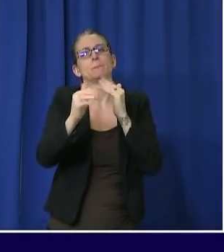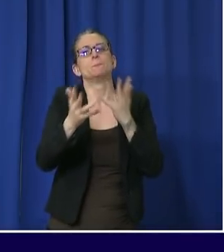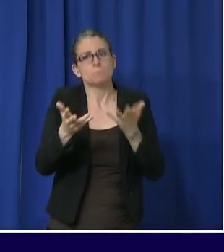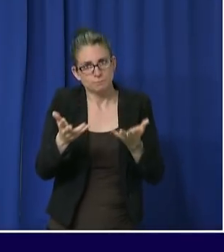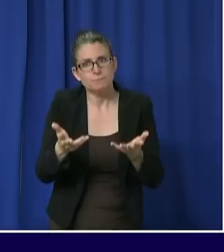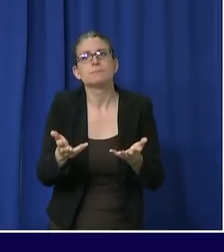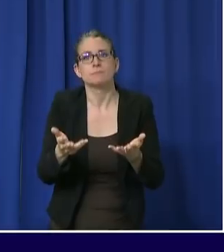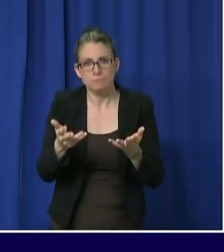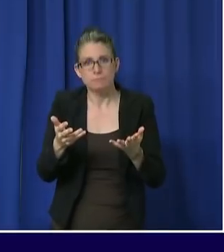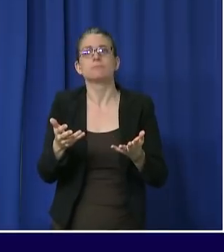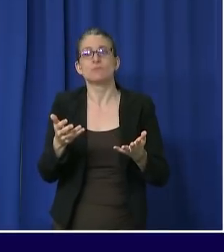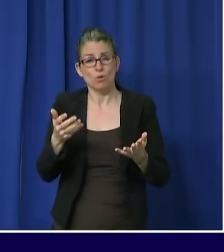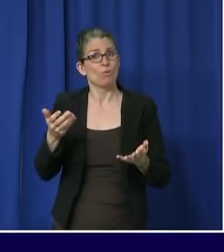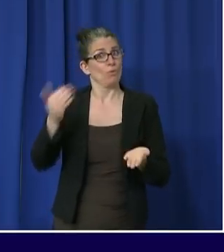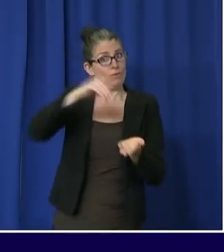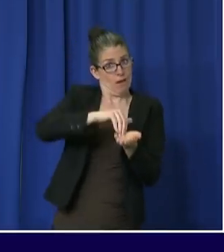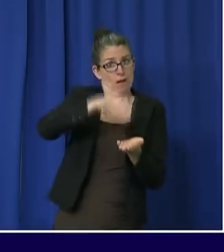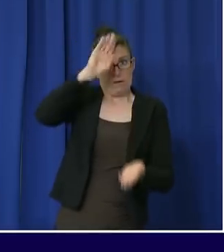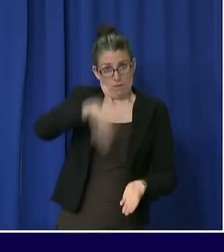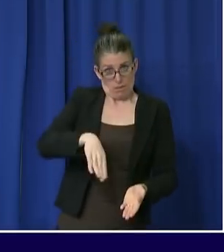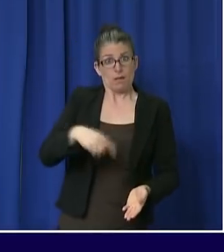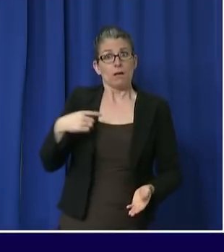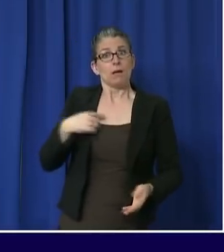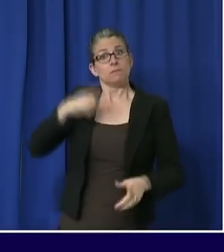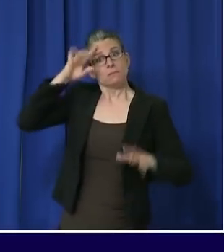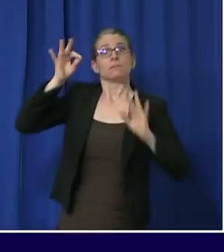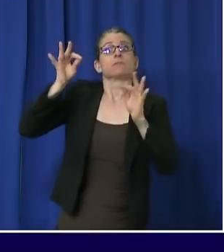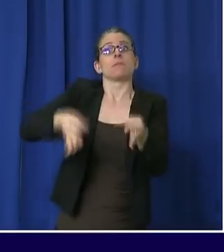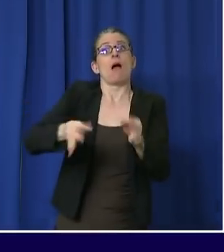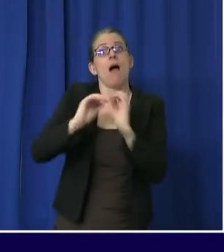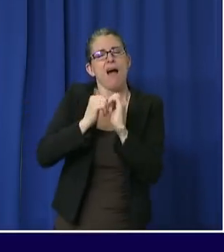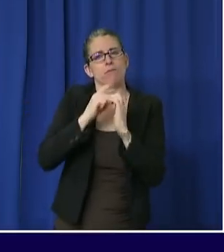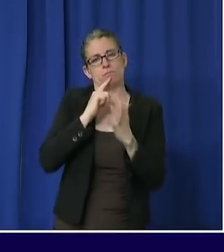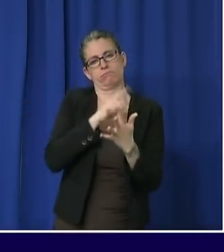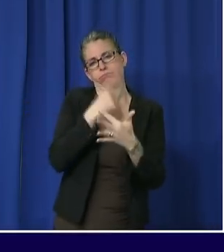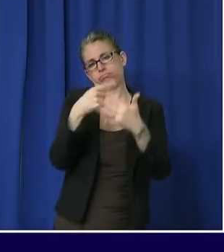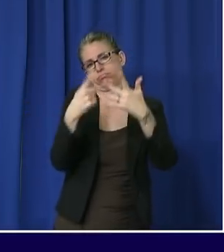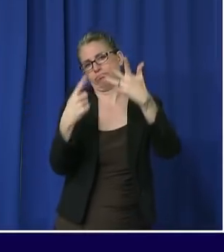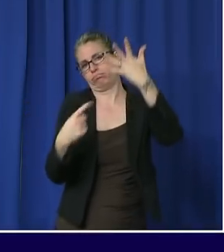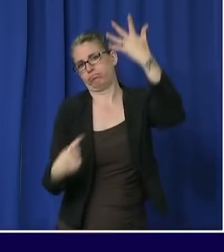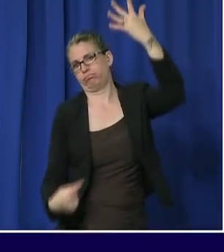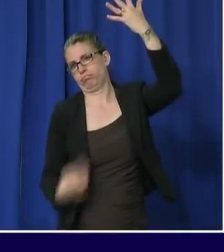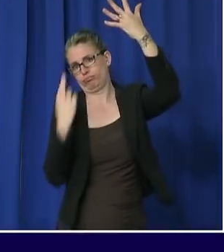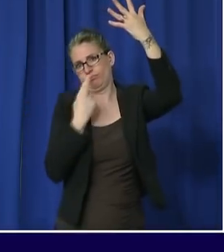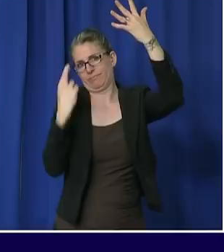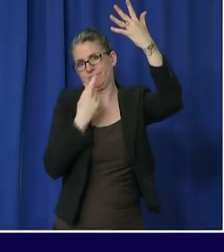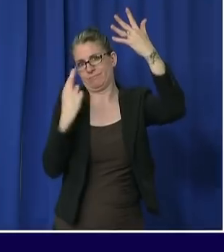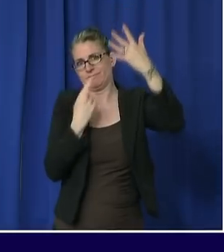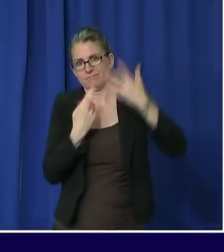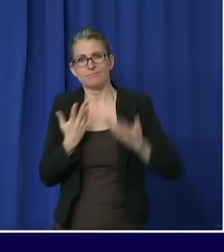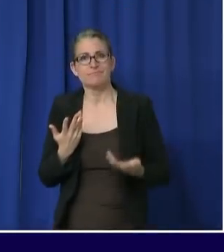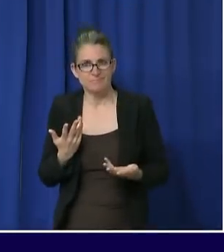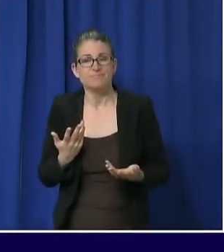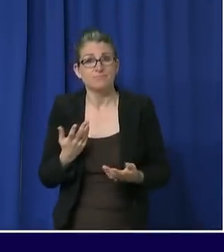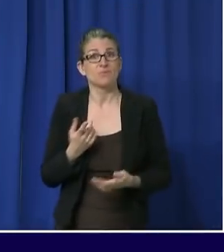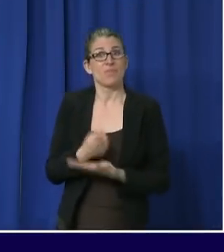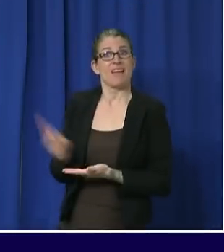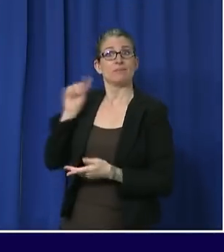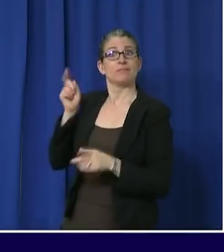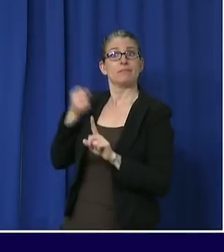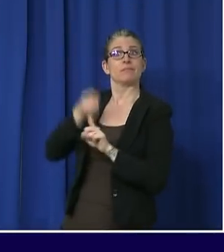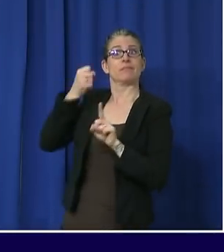of expanded amounts of testing that were done last week at a couple of facilities, namely Tyson and Springbrook.